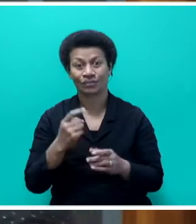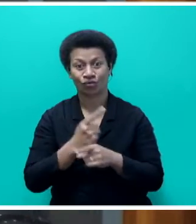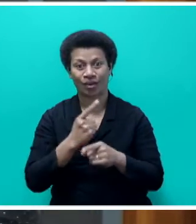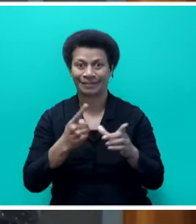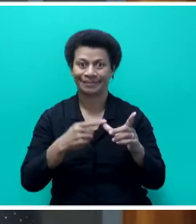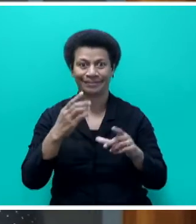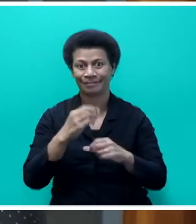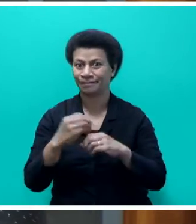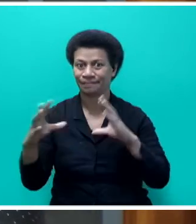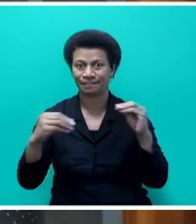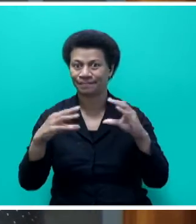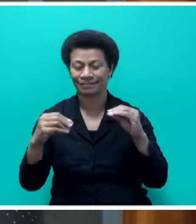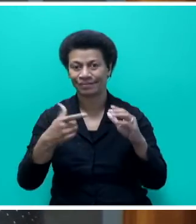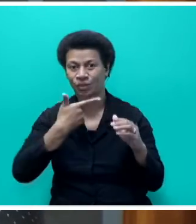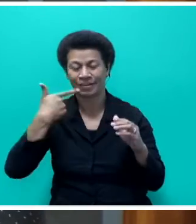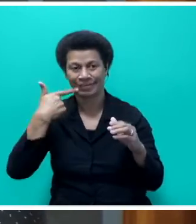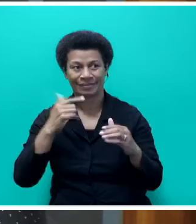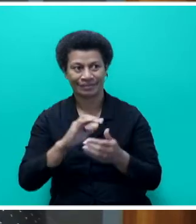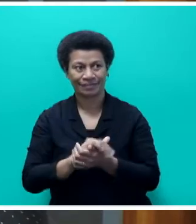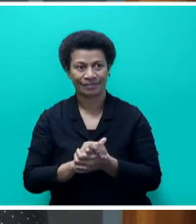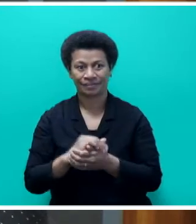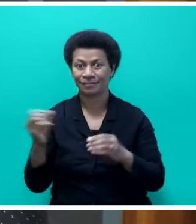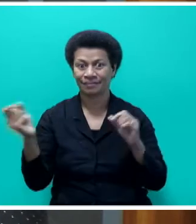Order. Nothing to do with you being a woman.